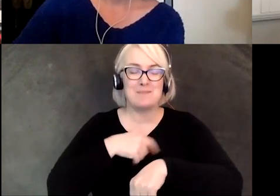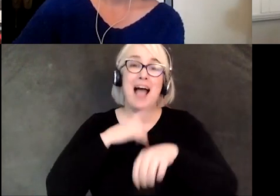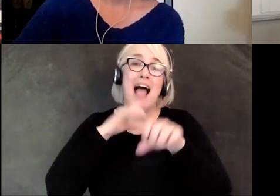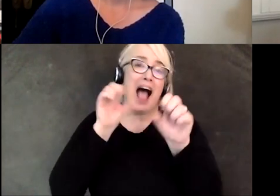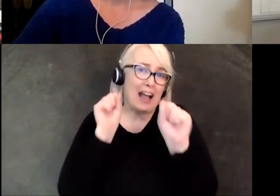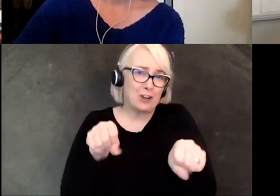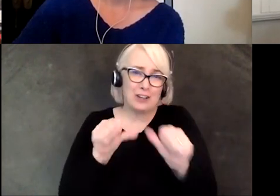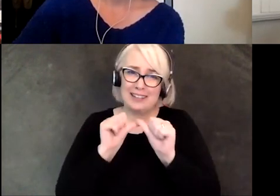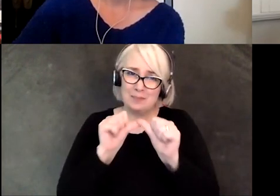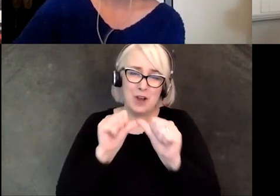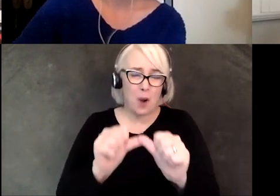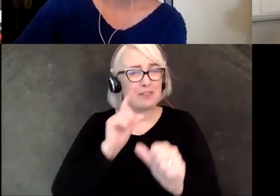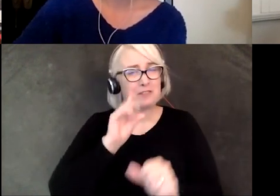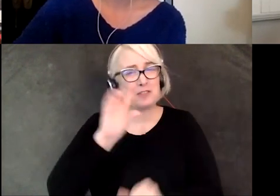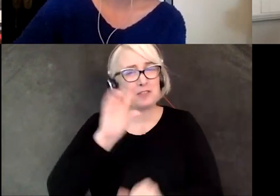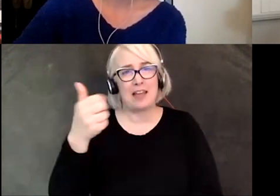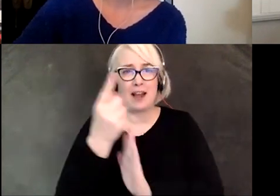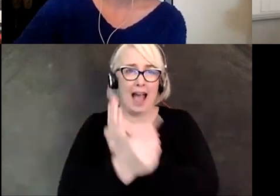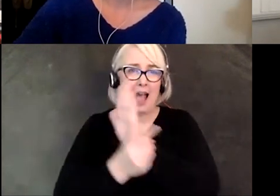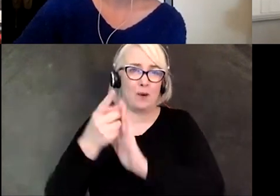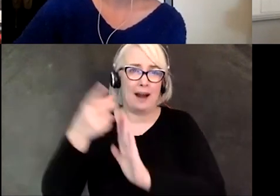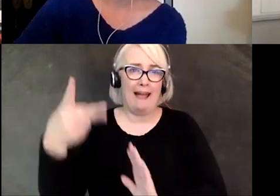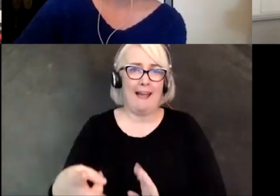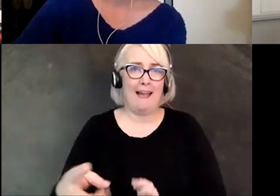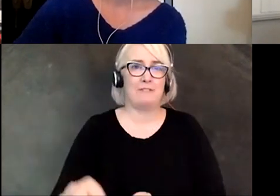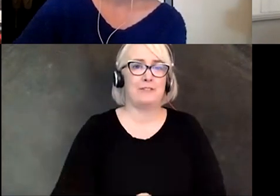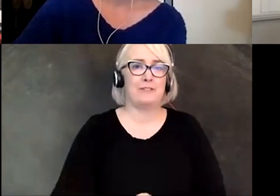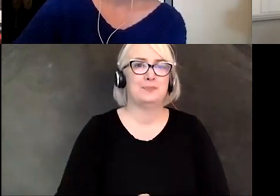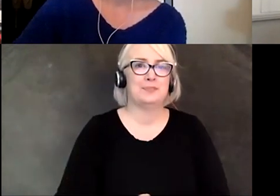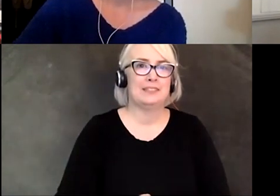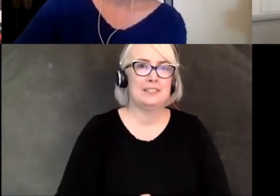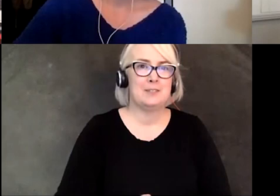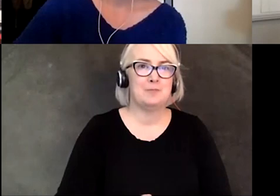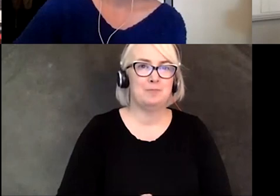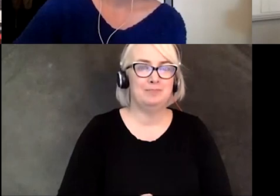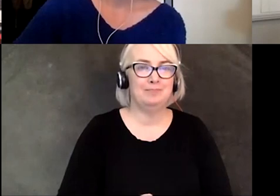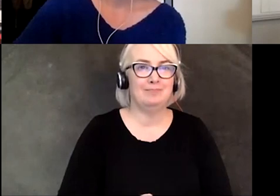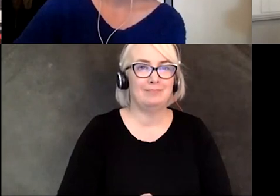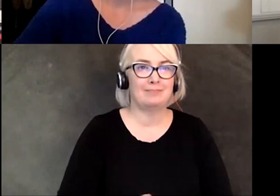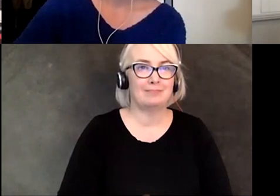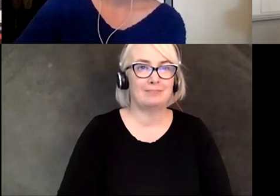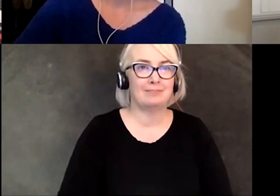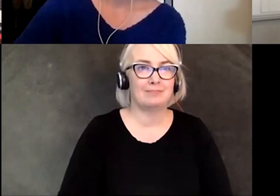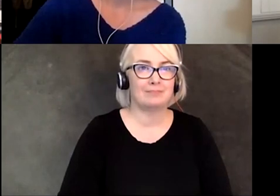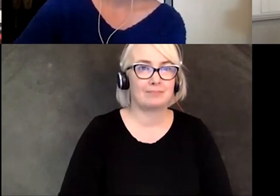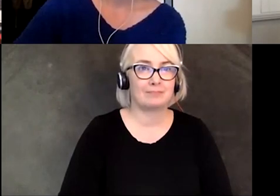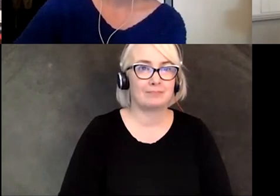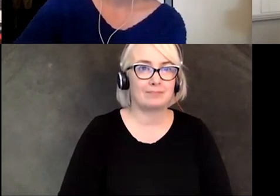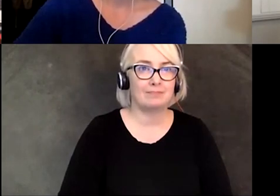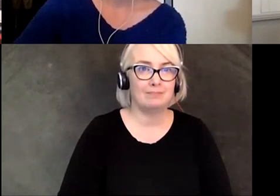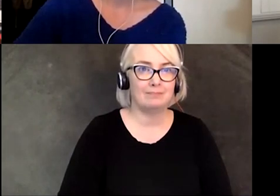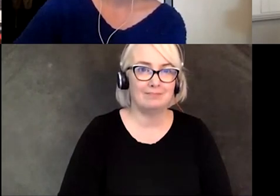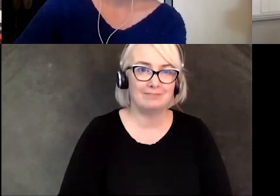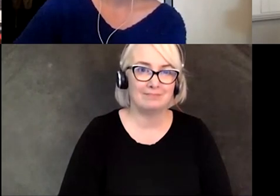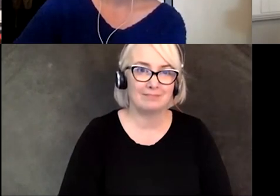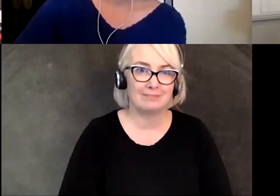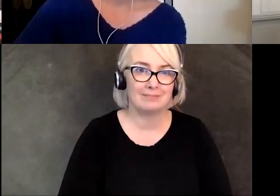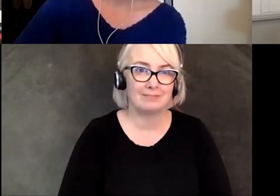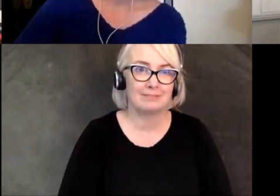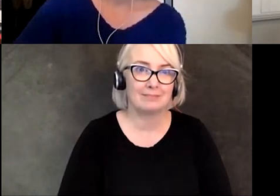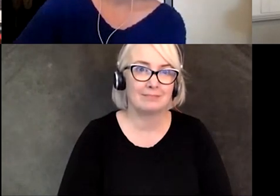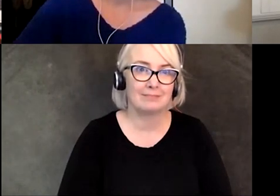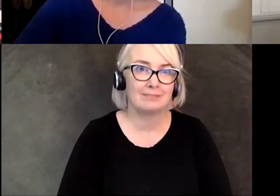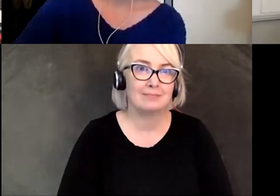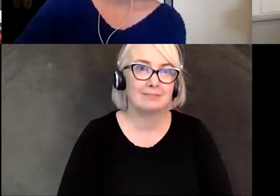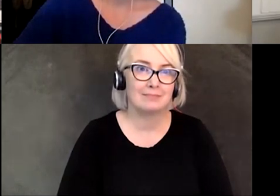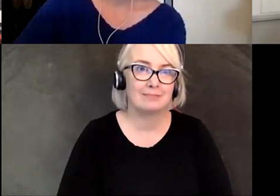people have things to do. Um, and I just want to say, you know, congratulations on your Emmy nominations. I mean, it's so